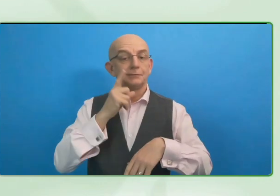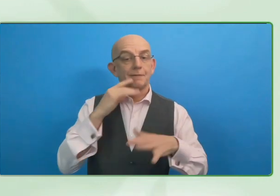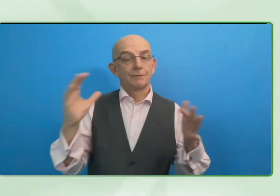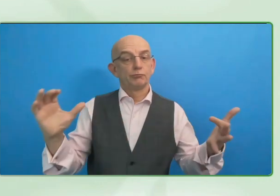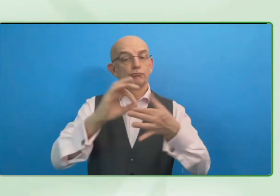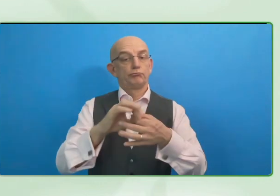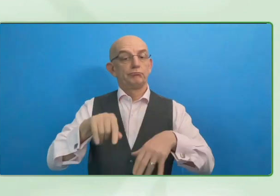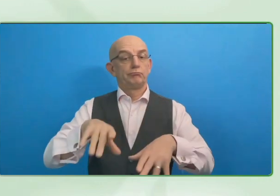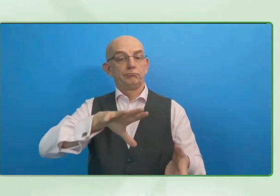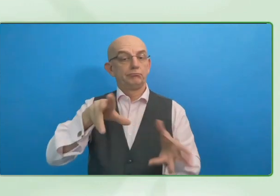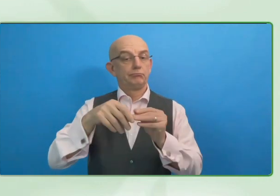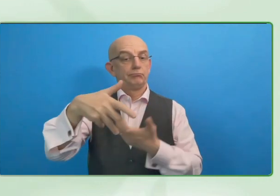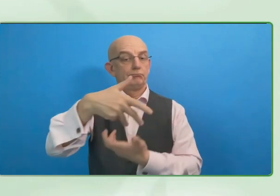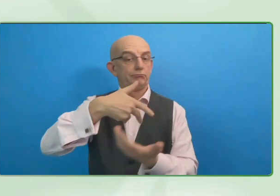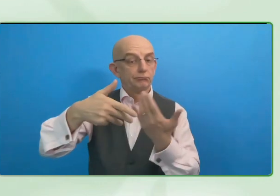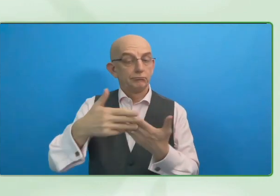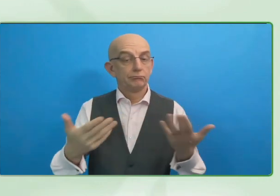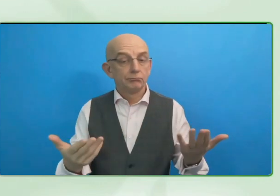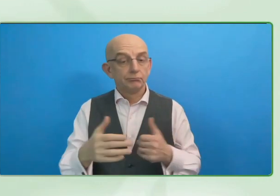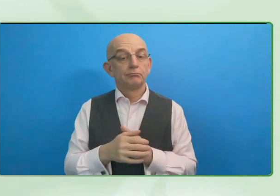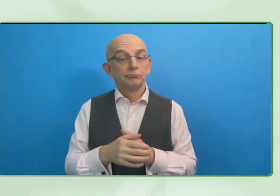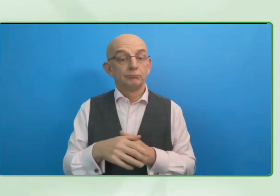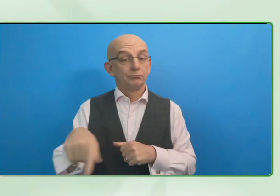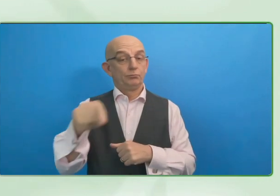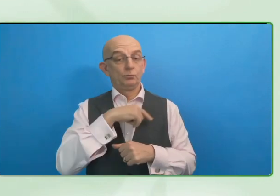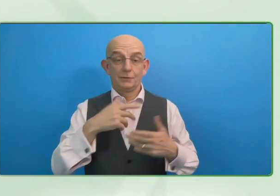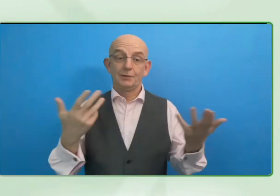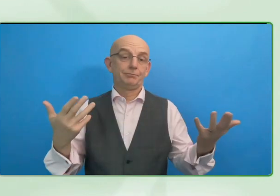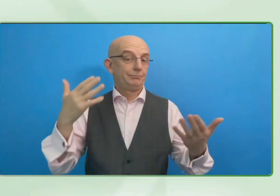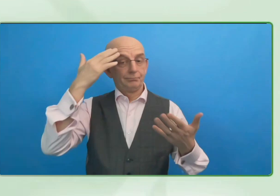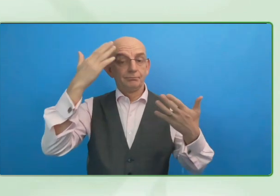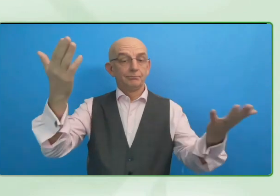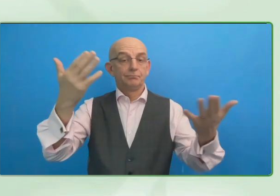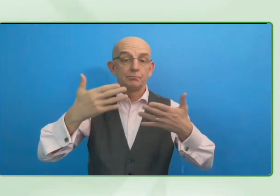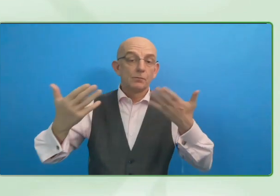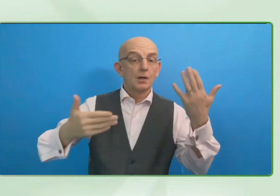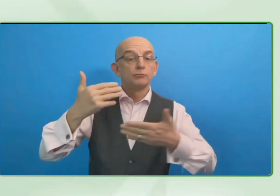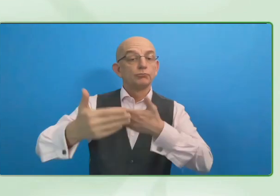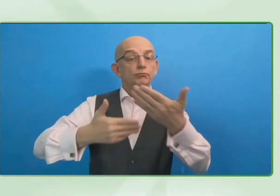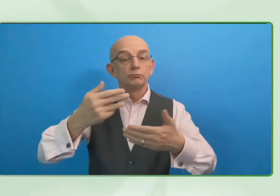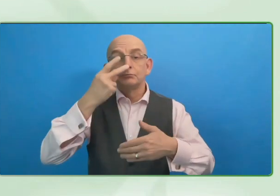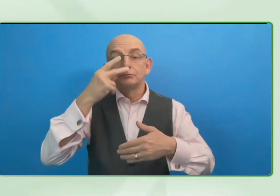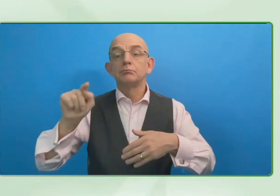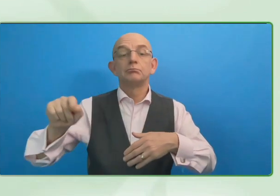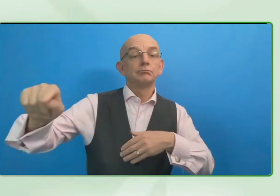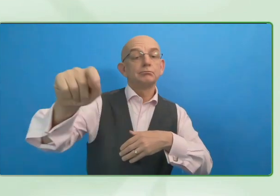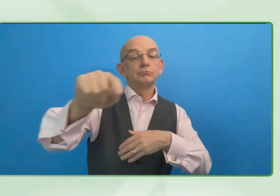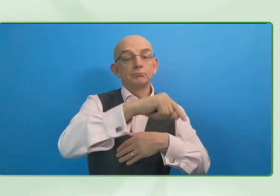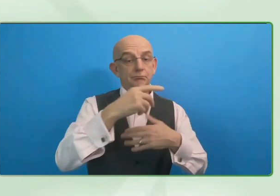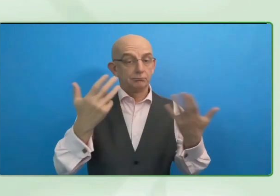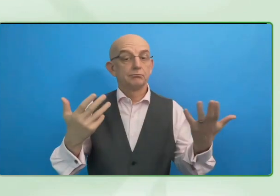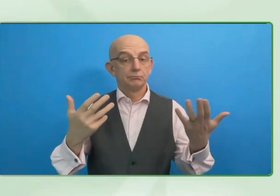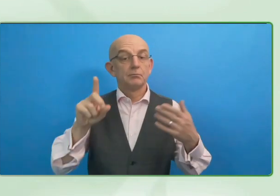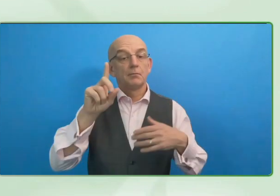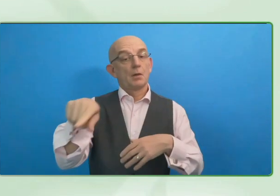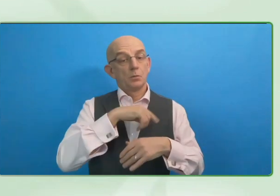we will never be in that level. Like we know that we would be always outsiders, but we can provide them technology, and they can focus